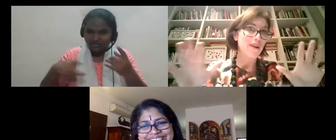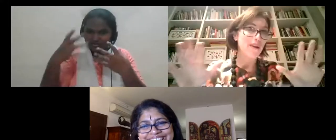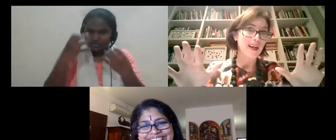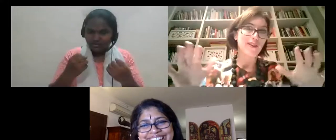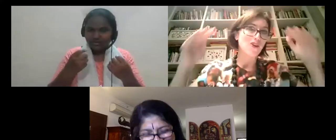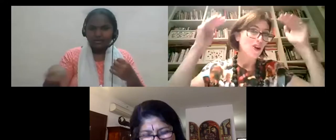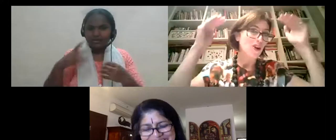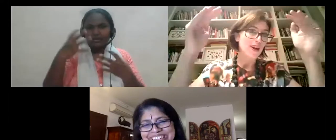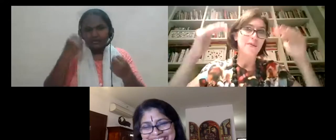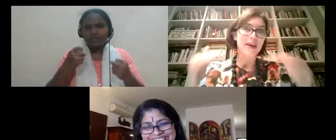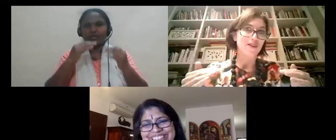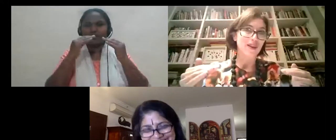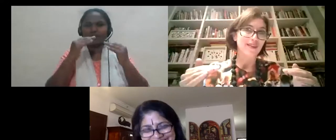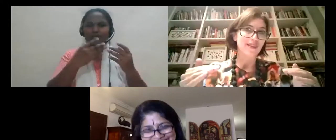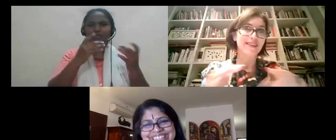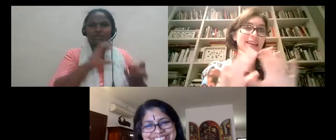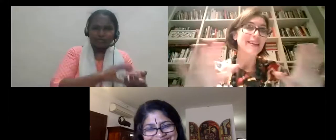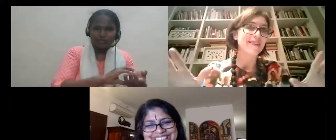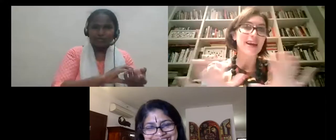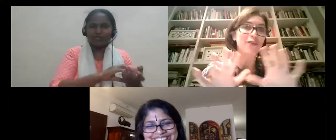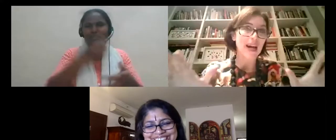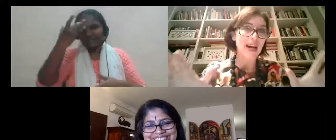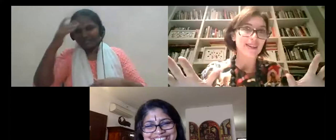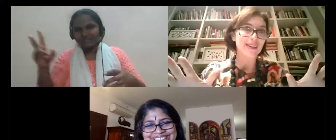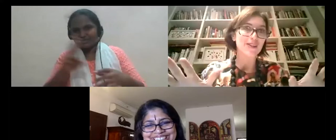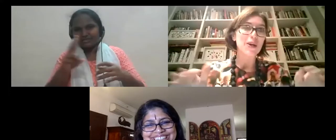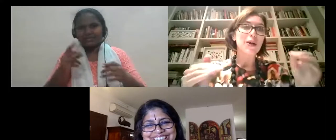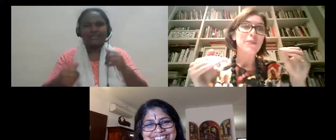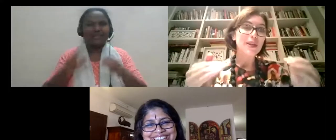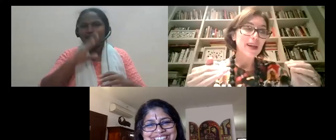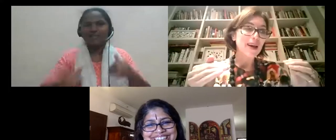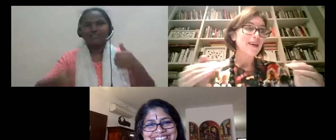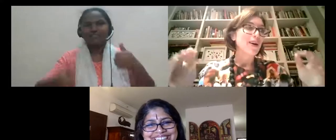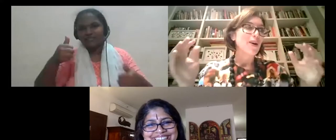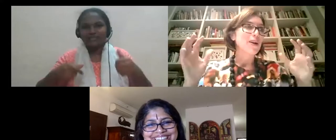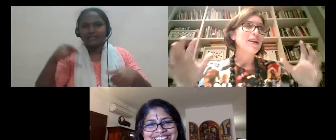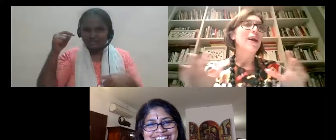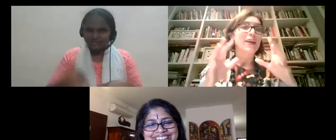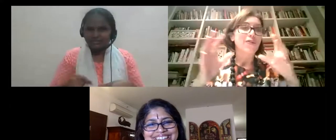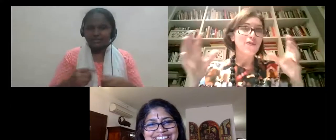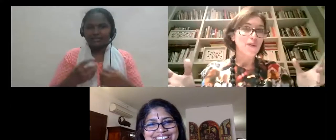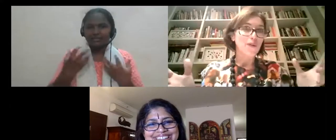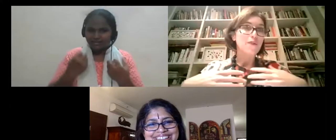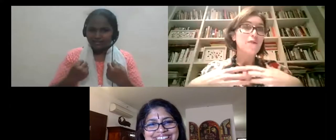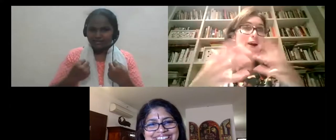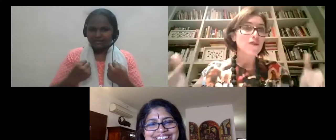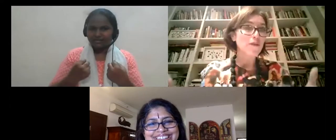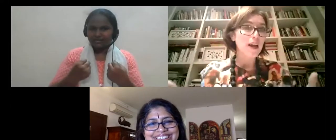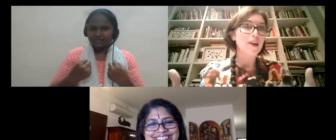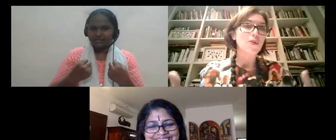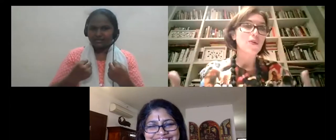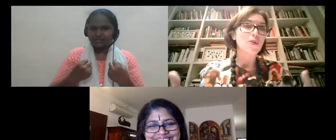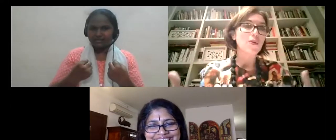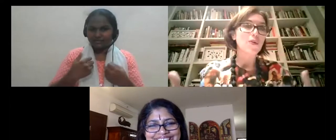absolute hierarchy, the doctor and the patient. And that is never challenged. But here, when they are in front of